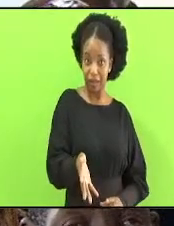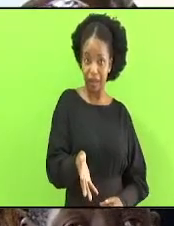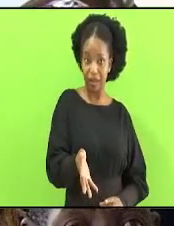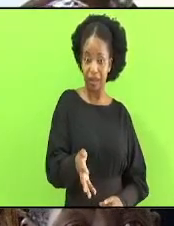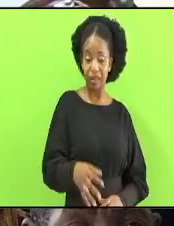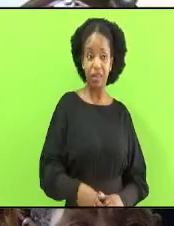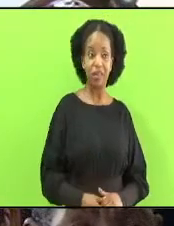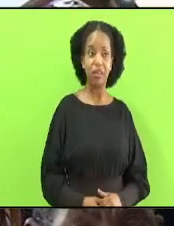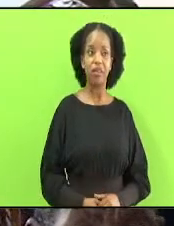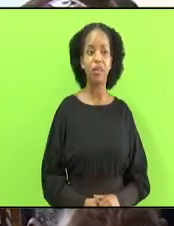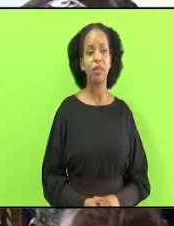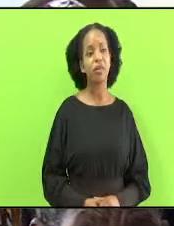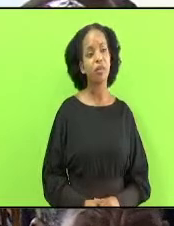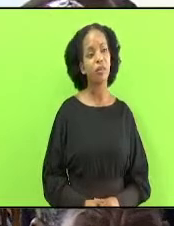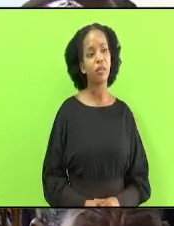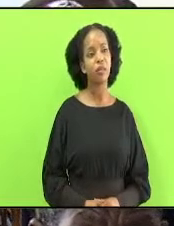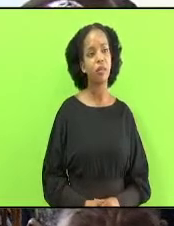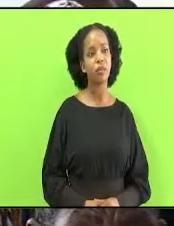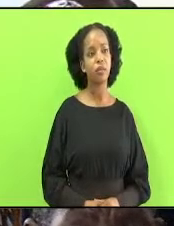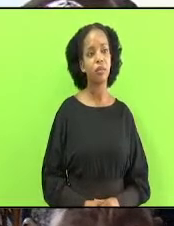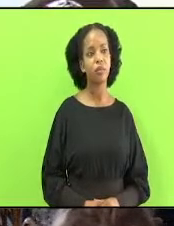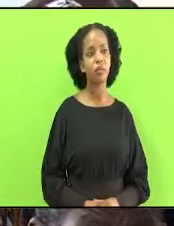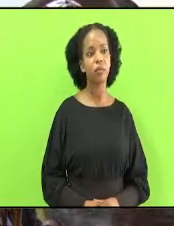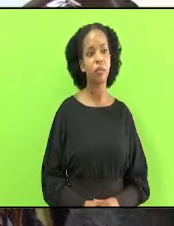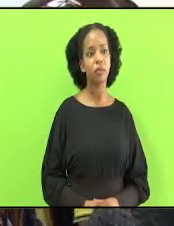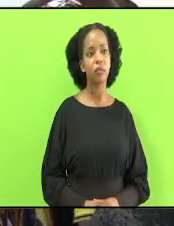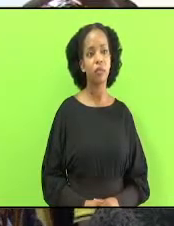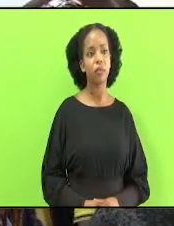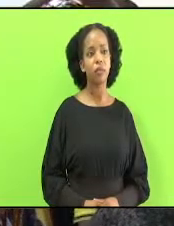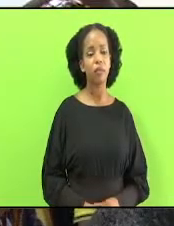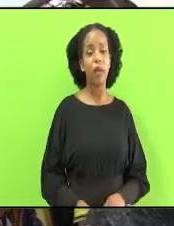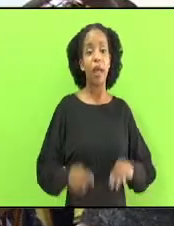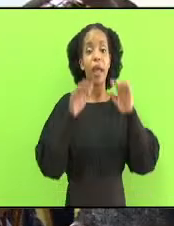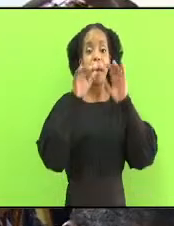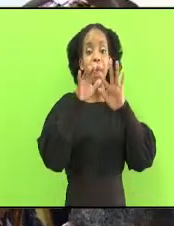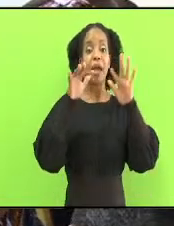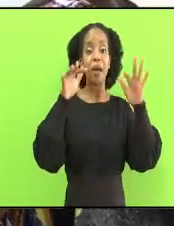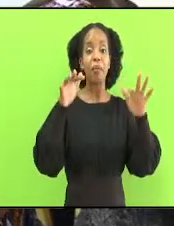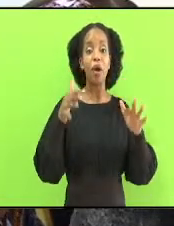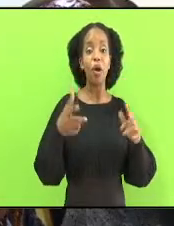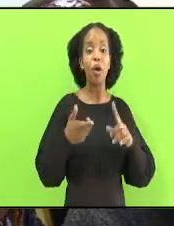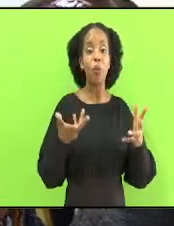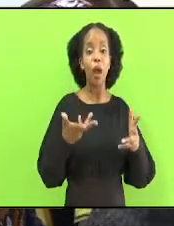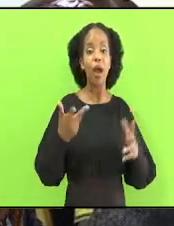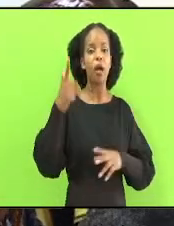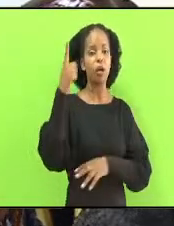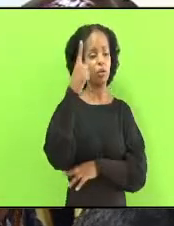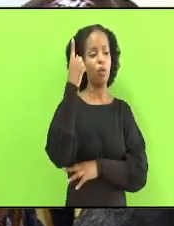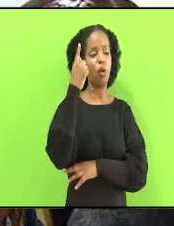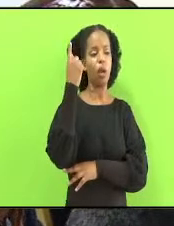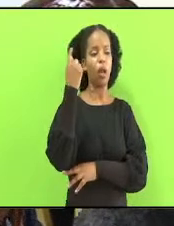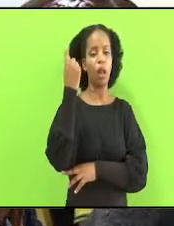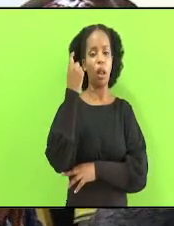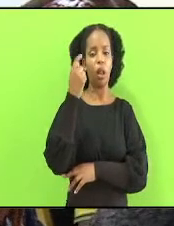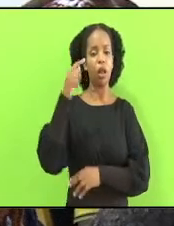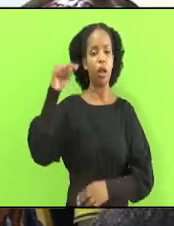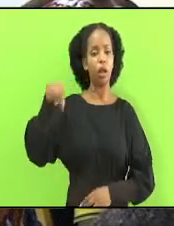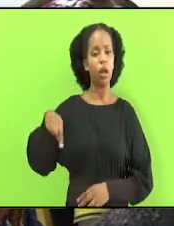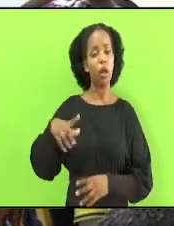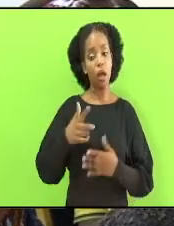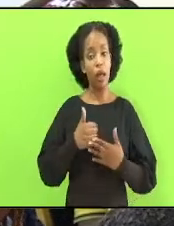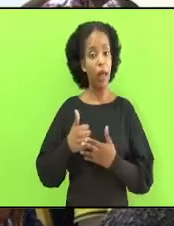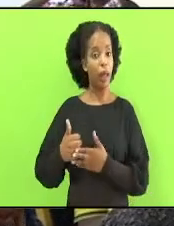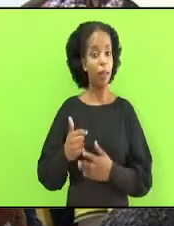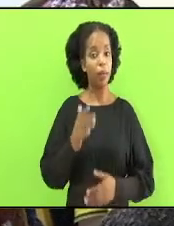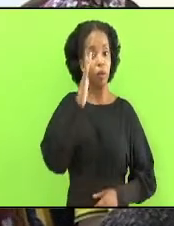is the bill gonna help people from rural developments go tla ka strategy